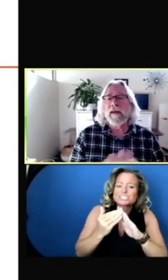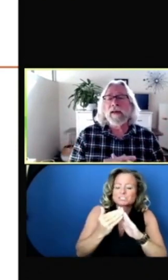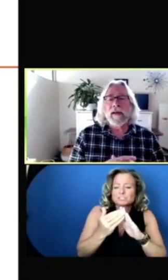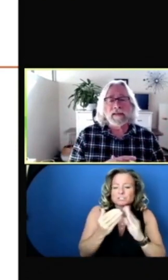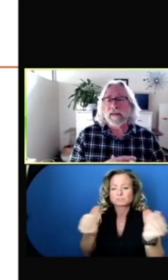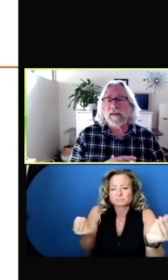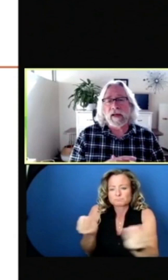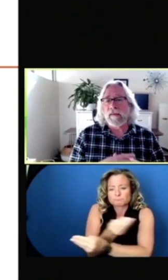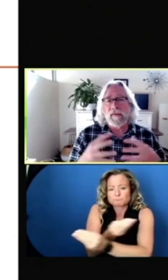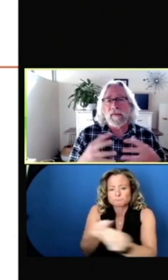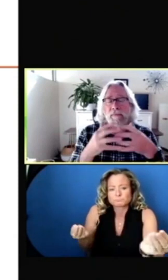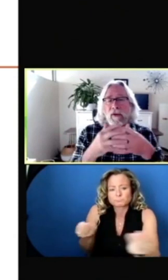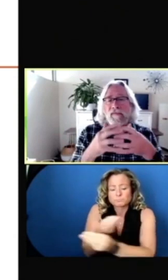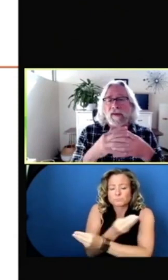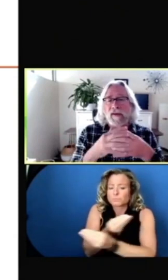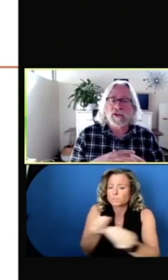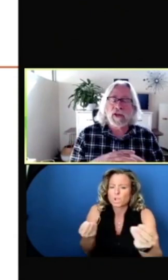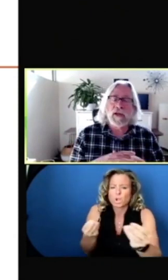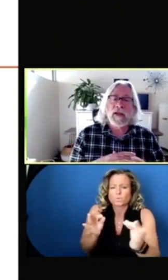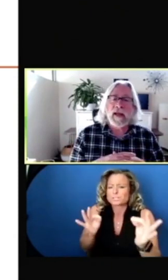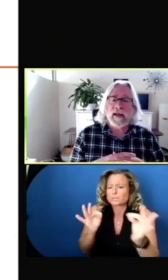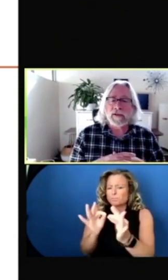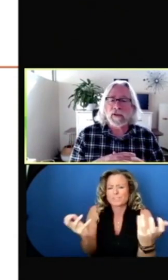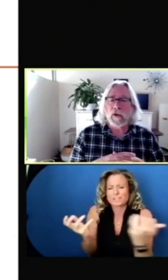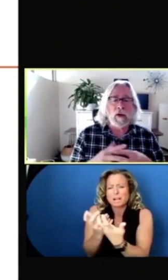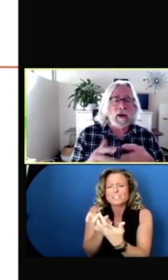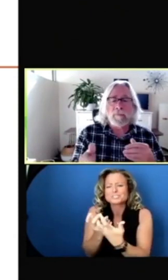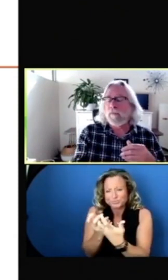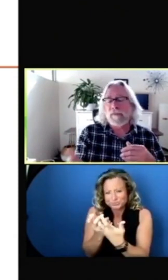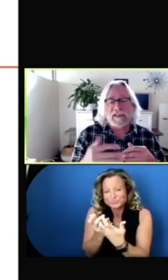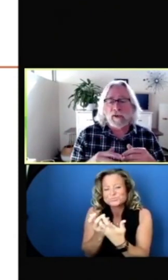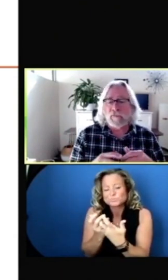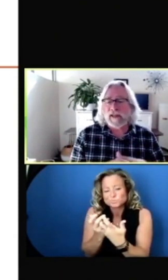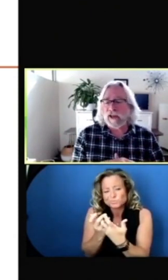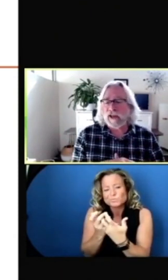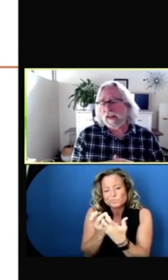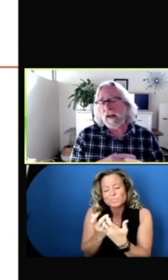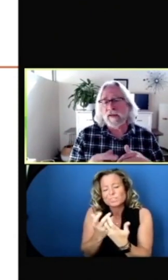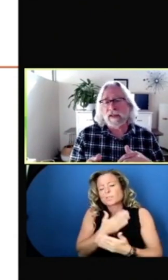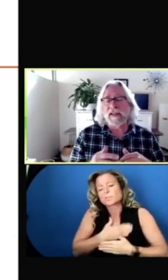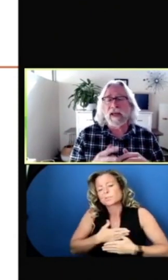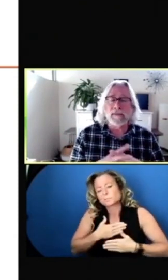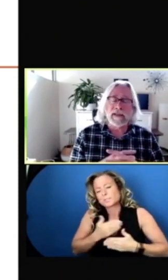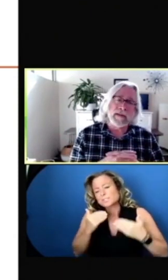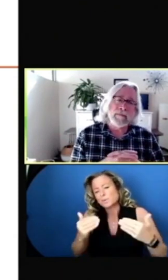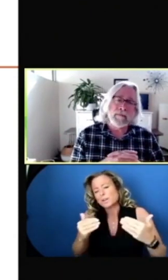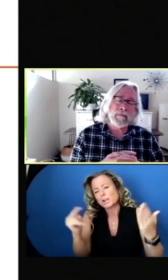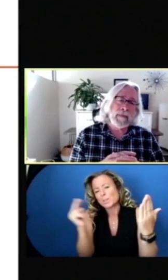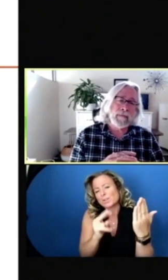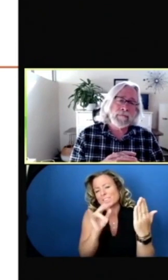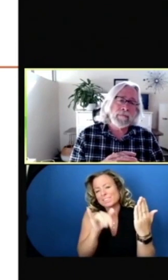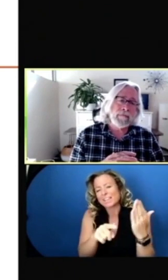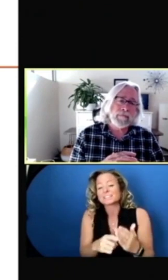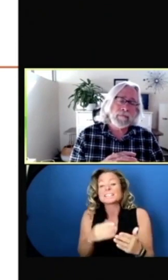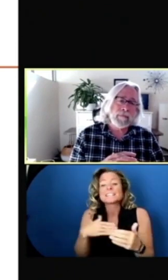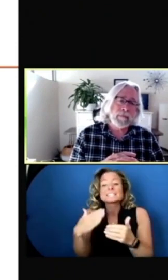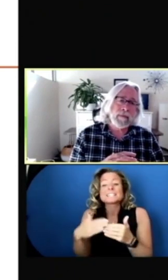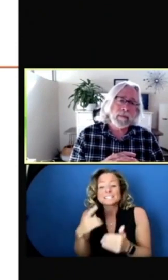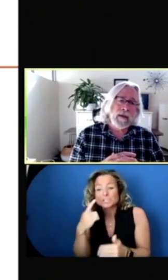need is that's a perfect match. And so please feel free to check that out. Next slide, please.